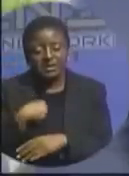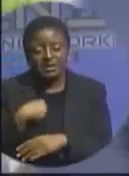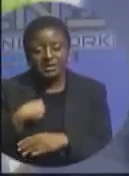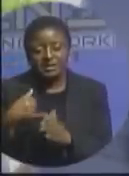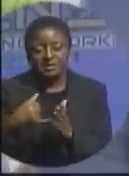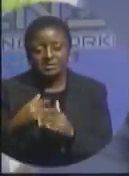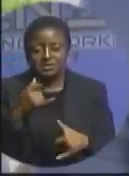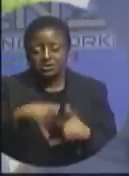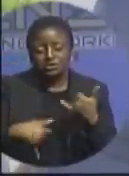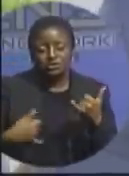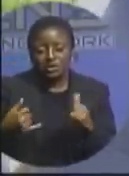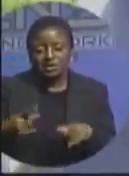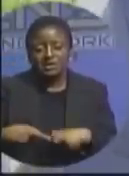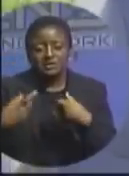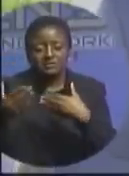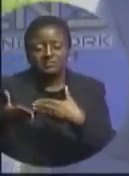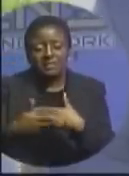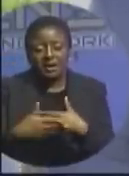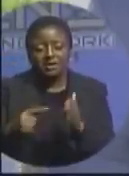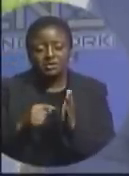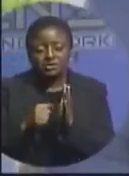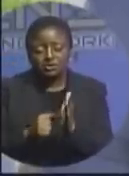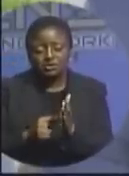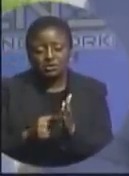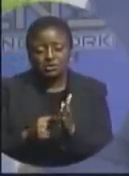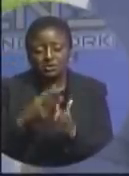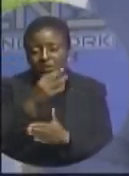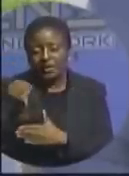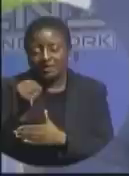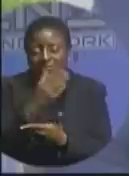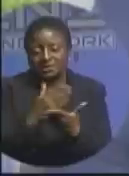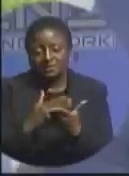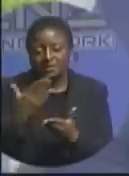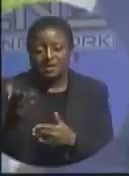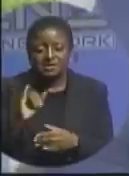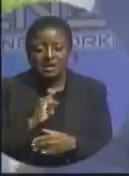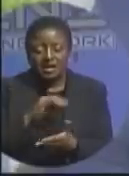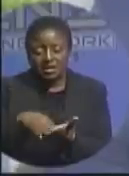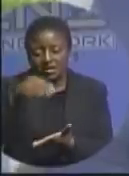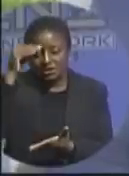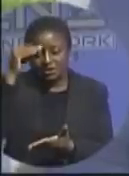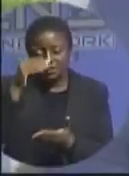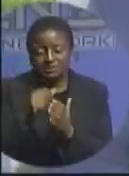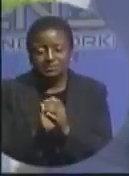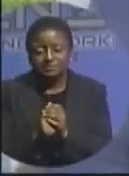So it's a joy to give back and show them some of the things that I've learned over the years.